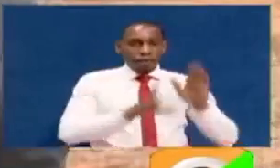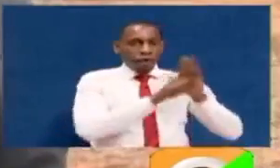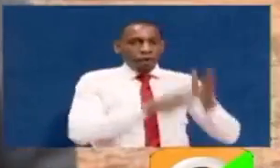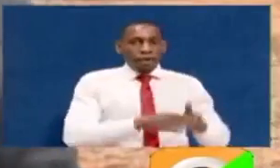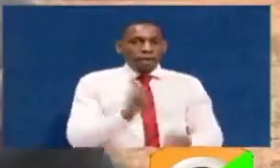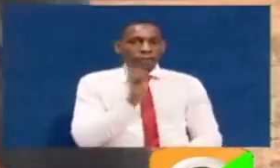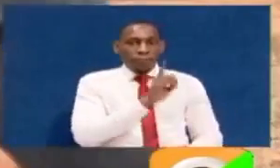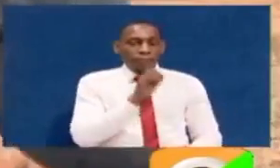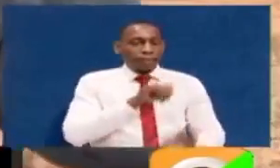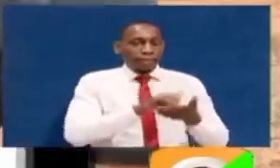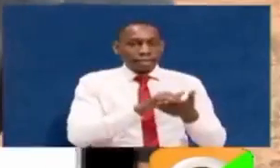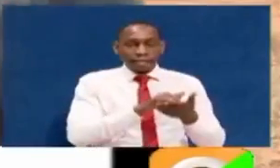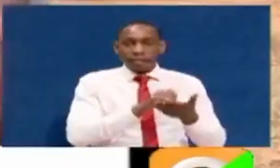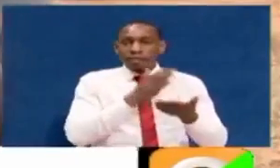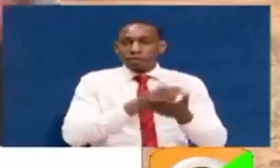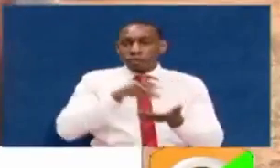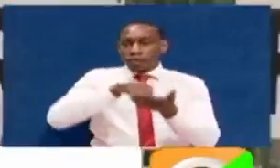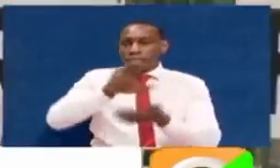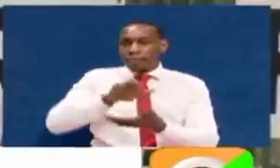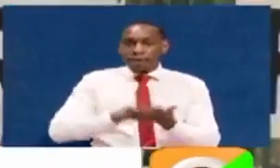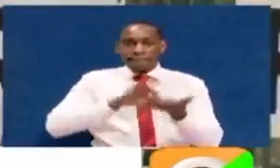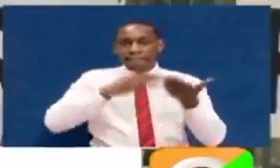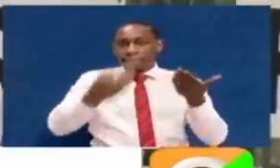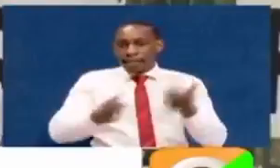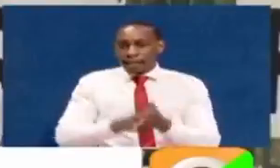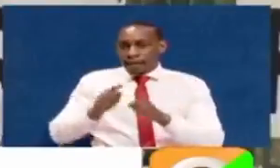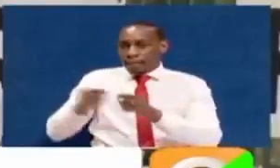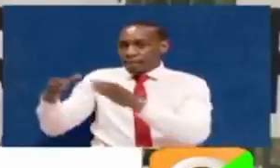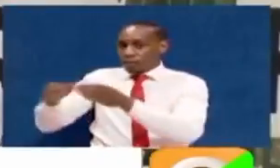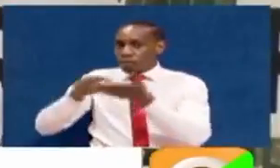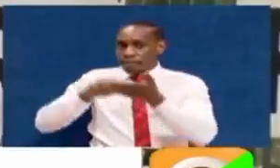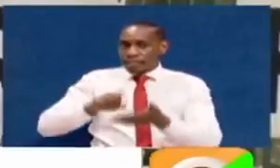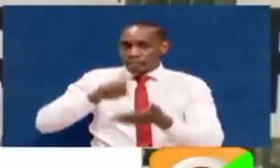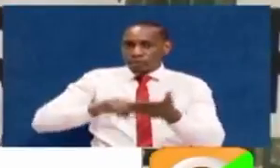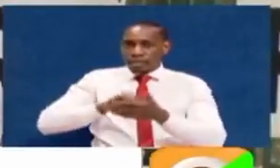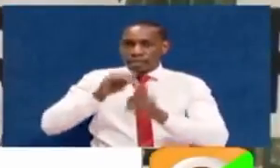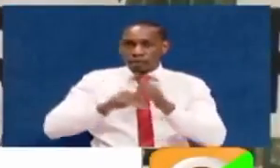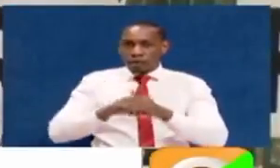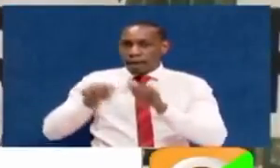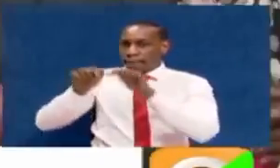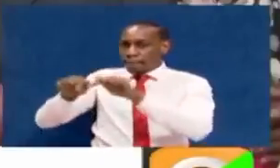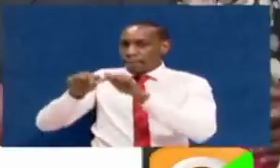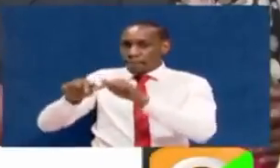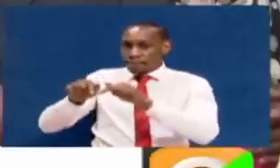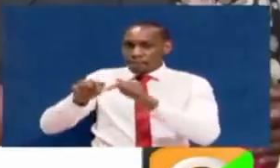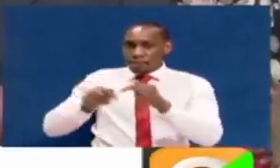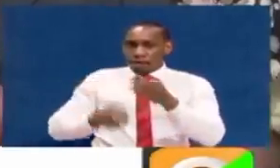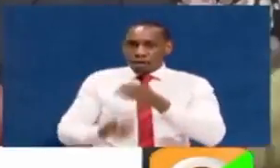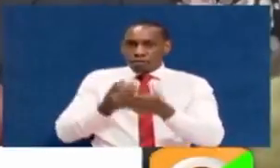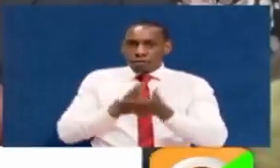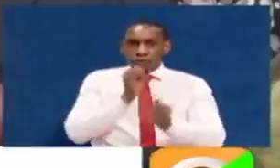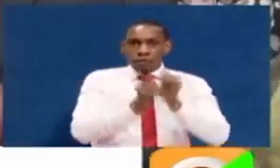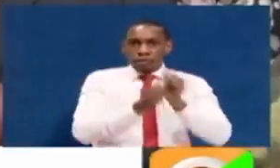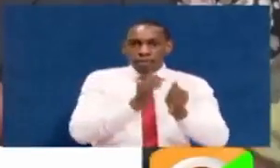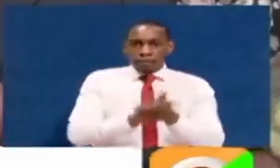wakubwa ambao wana make sure kwamba kesi yenu haita na male. But Kakuzi has maintained that all these are part of a smear campaign mounted by its